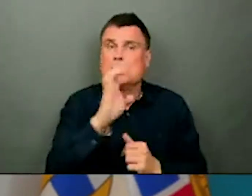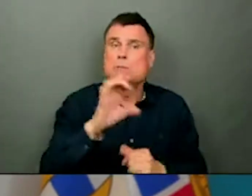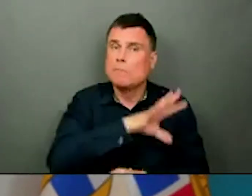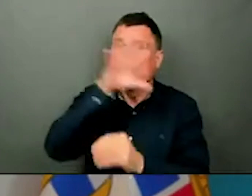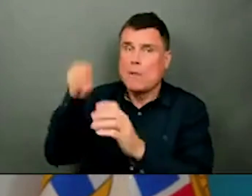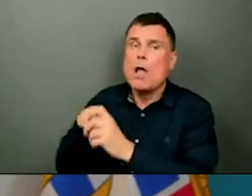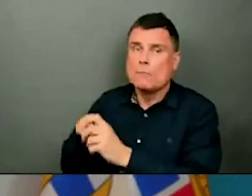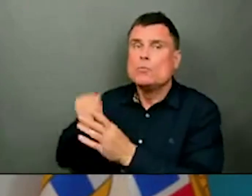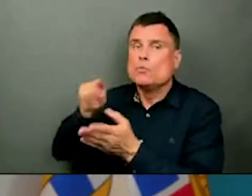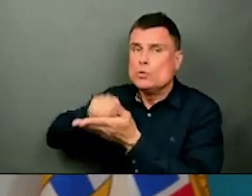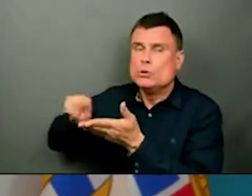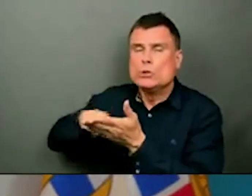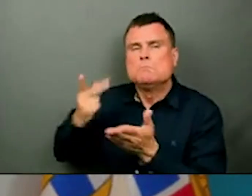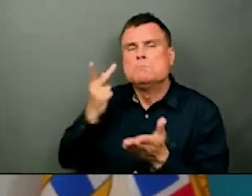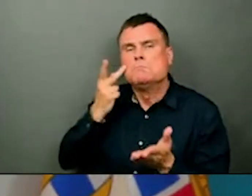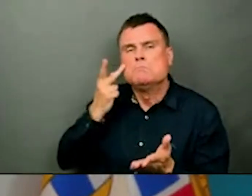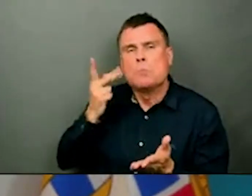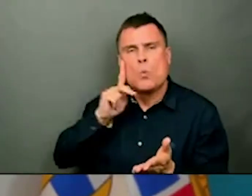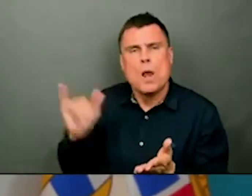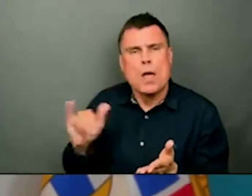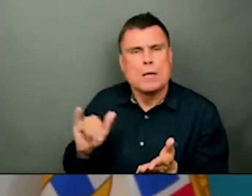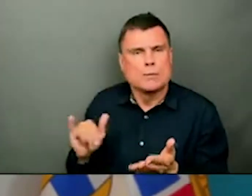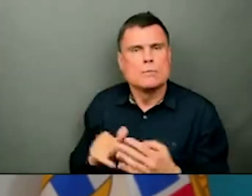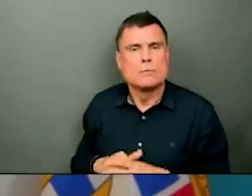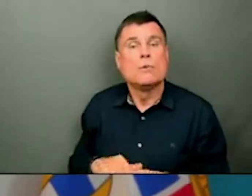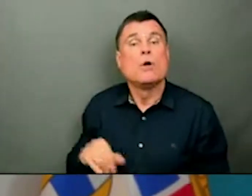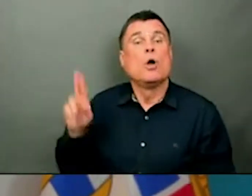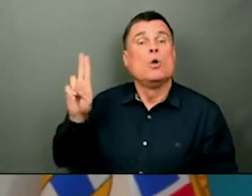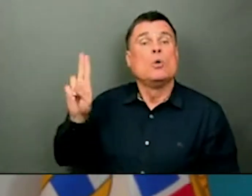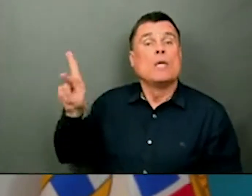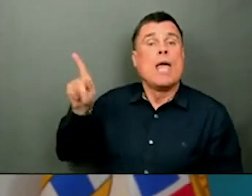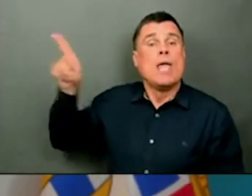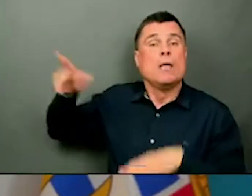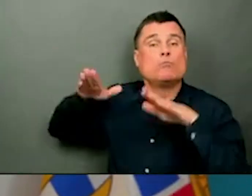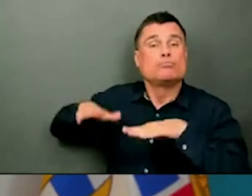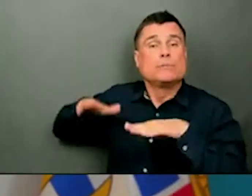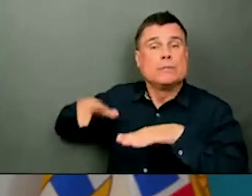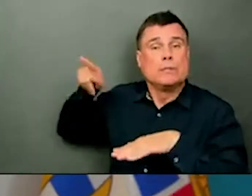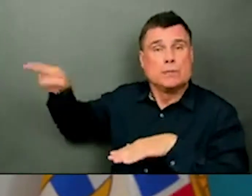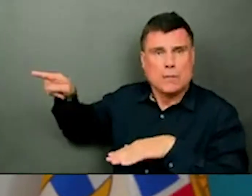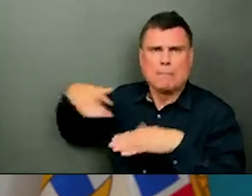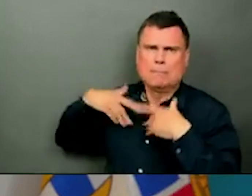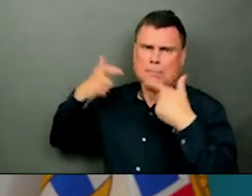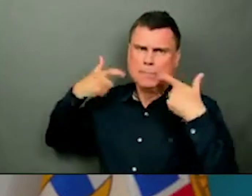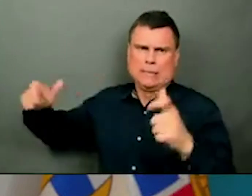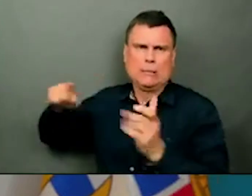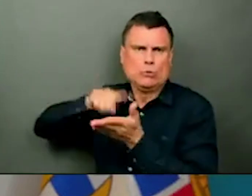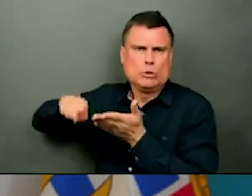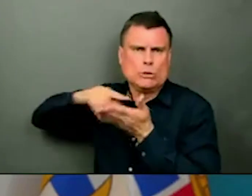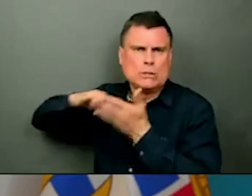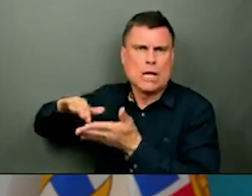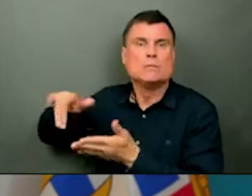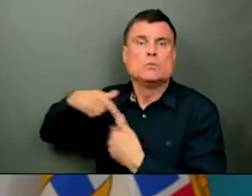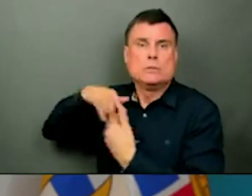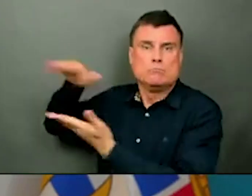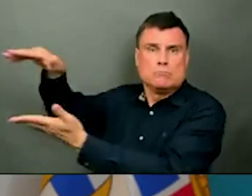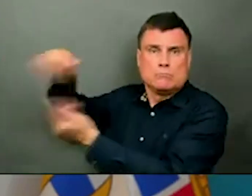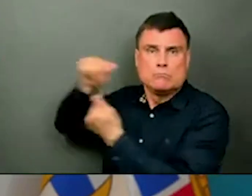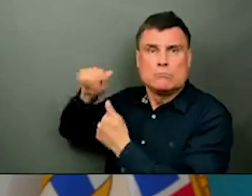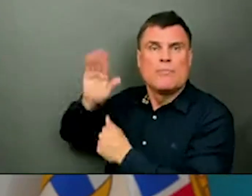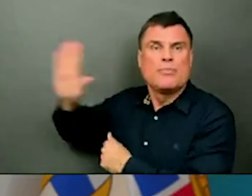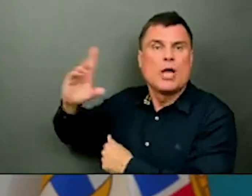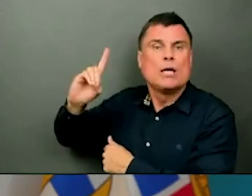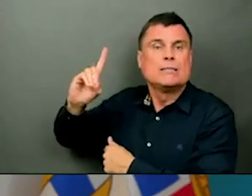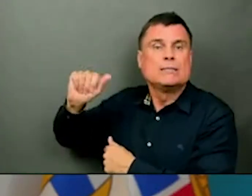that's farthest ahead is the one we've talked about in the UK. So we will be receiving some data, we hope, from that by the end